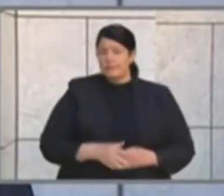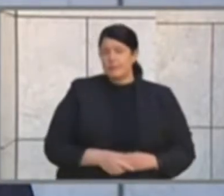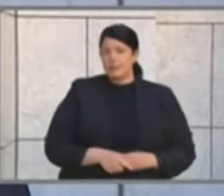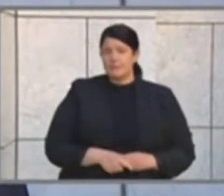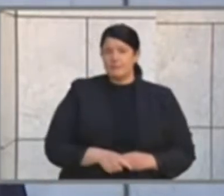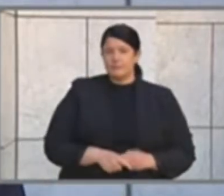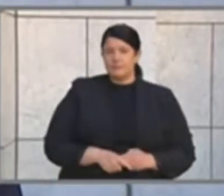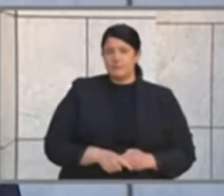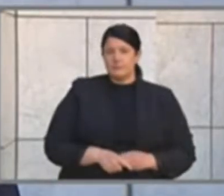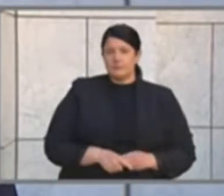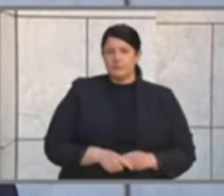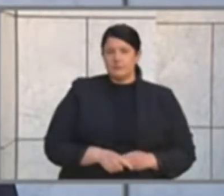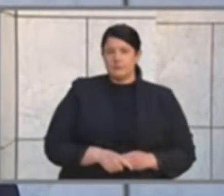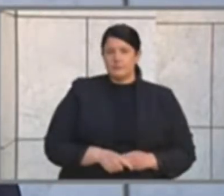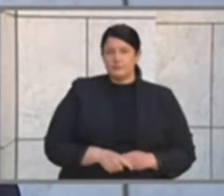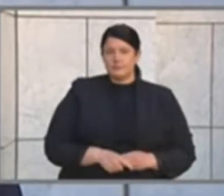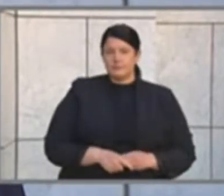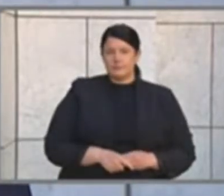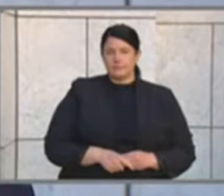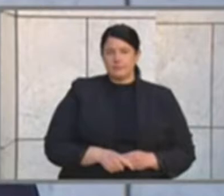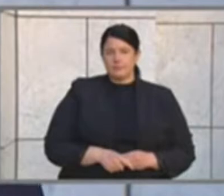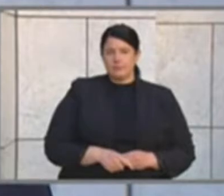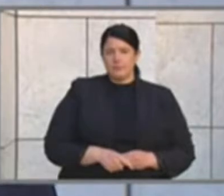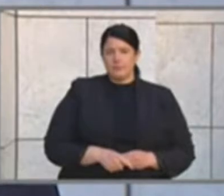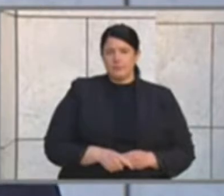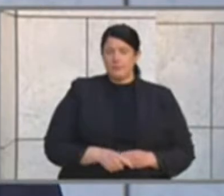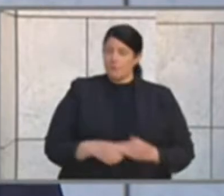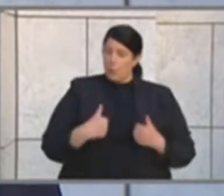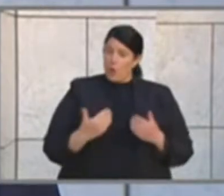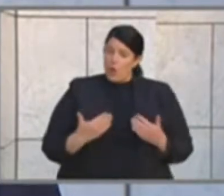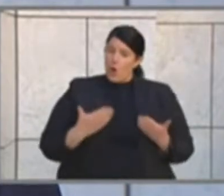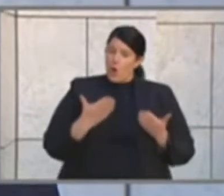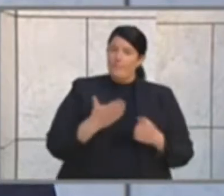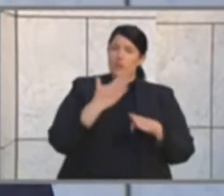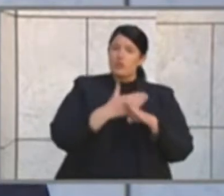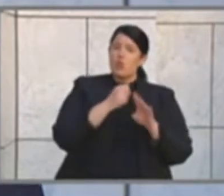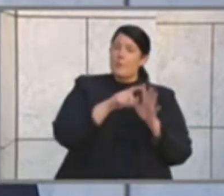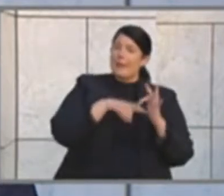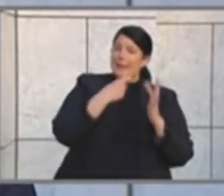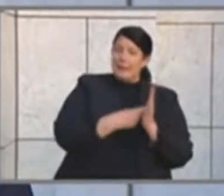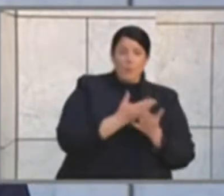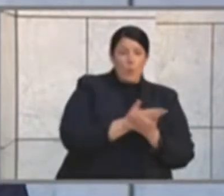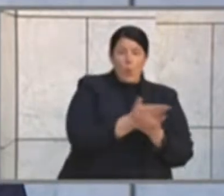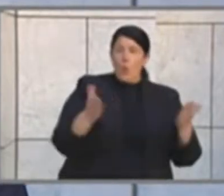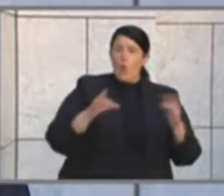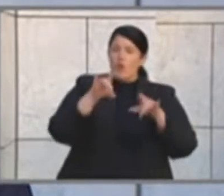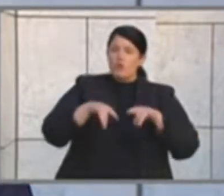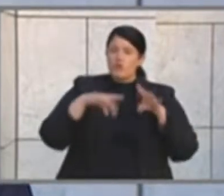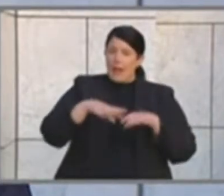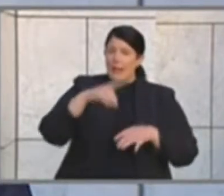program, and so it is extended to all of those to whom the